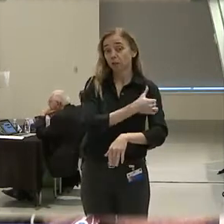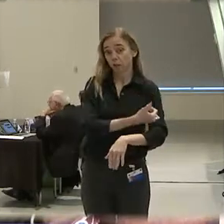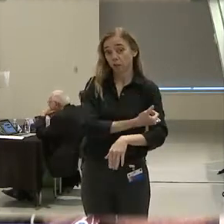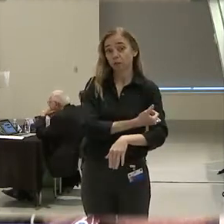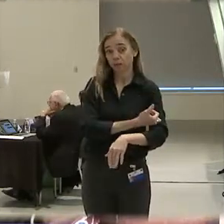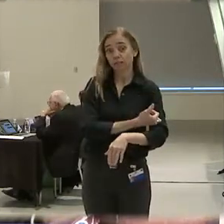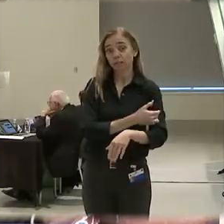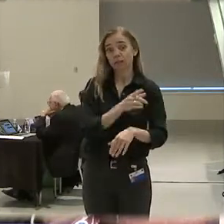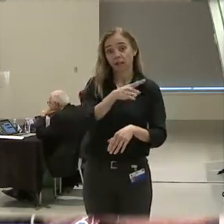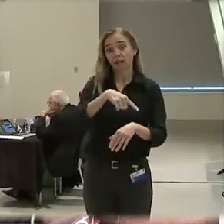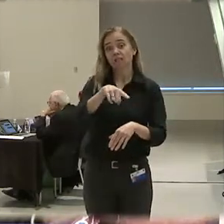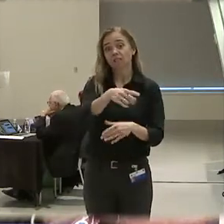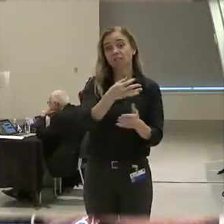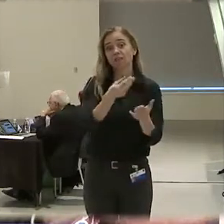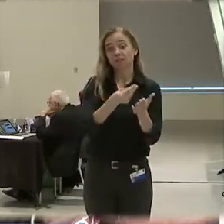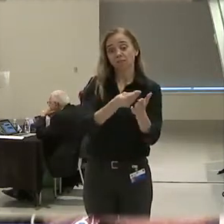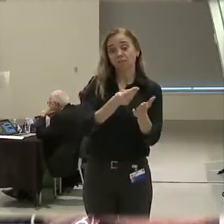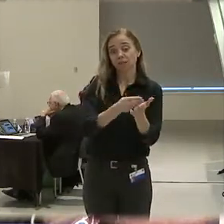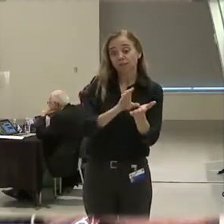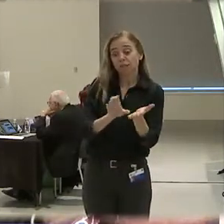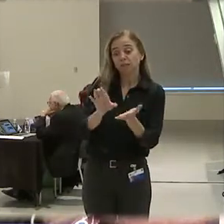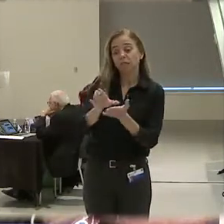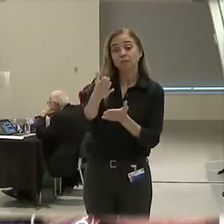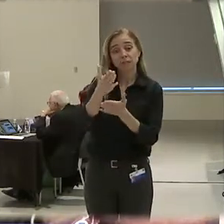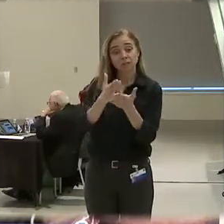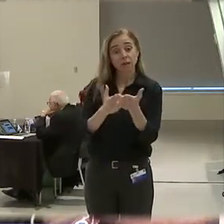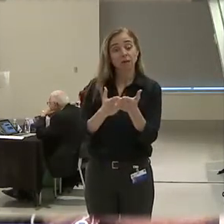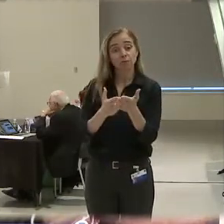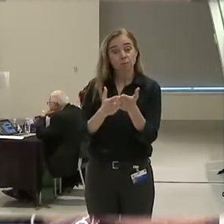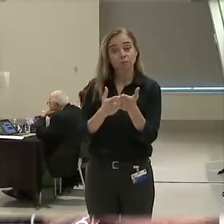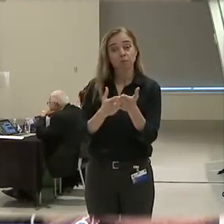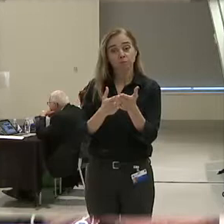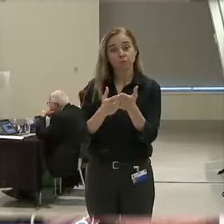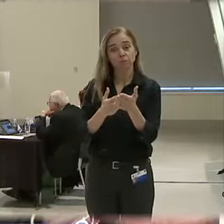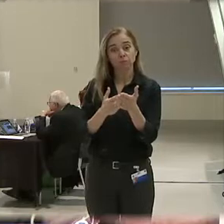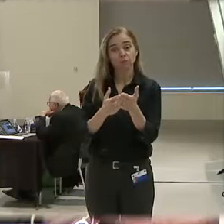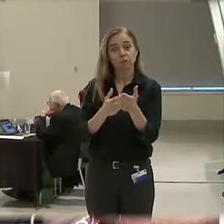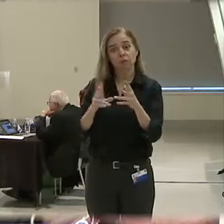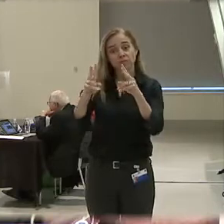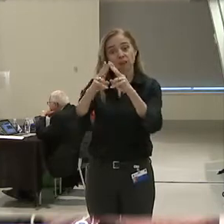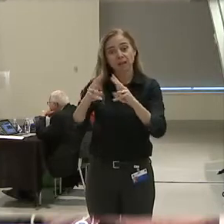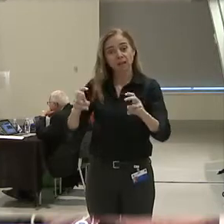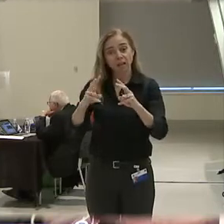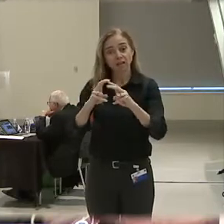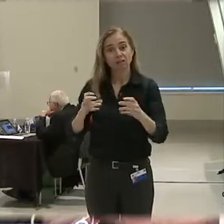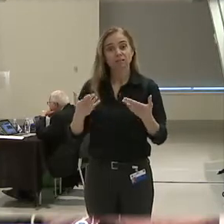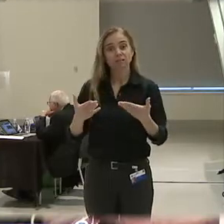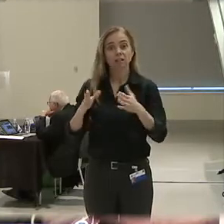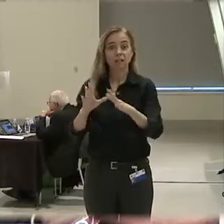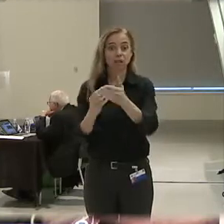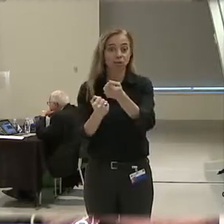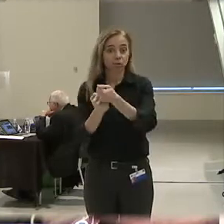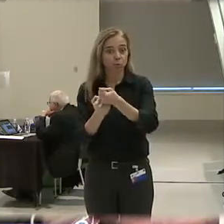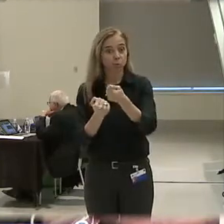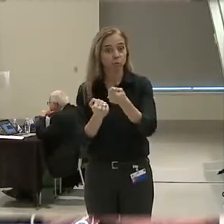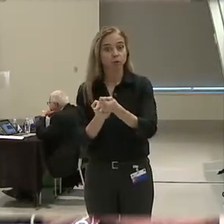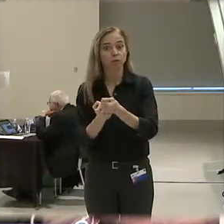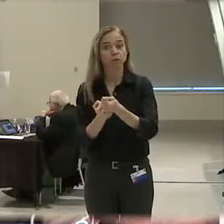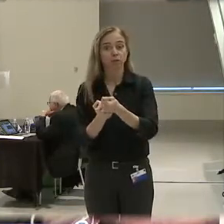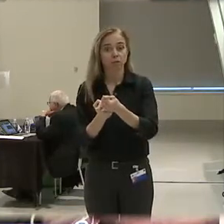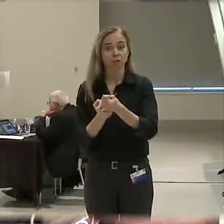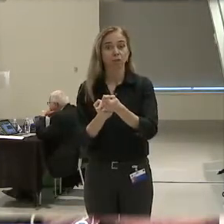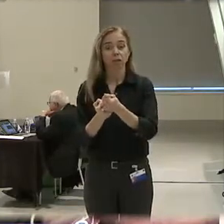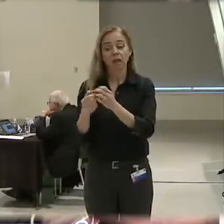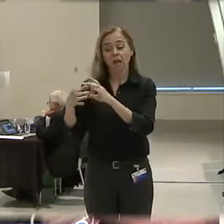they were the ones that funded some of this for me. Advancement Project does the analysis and a lot of the support. And